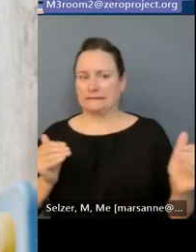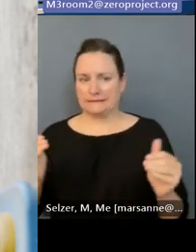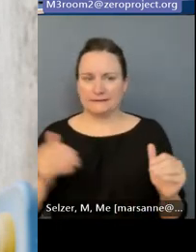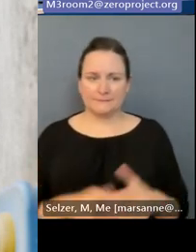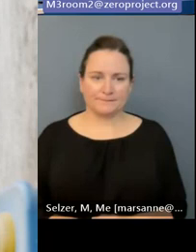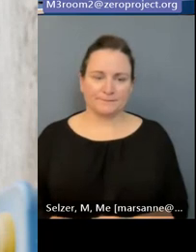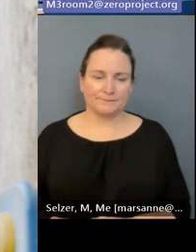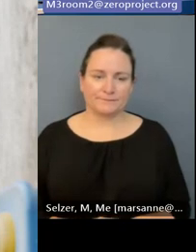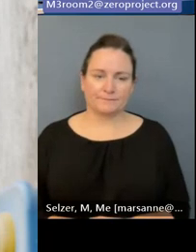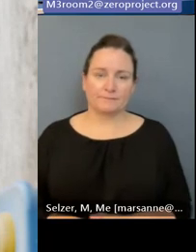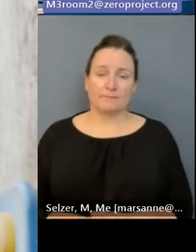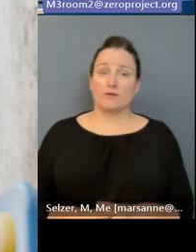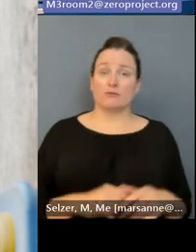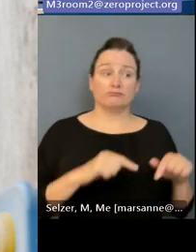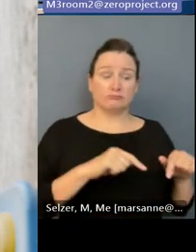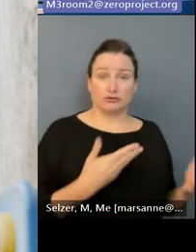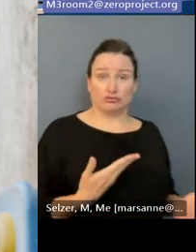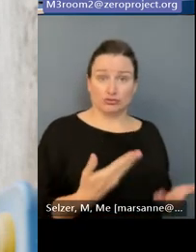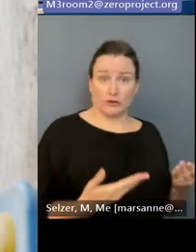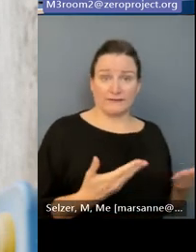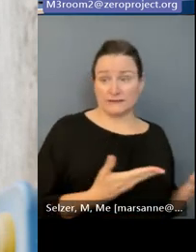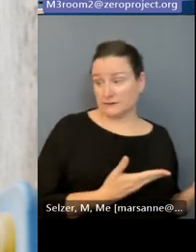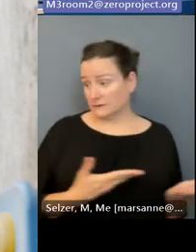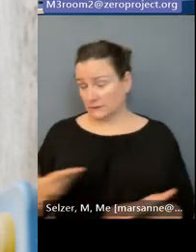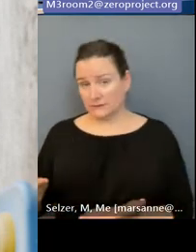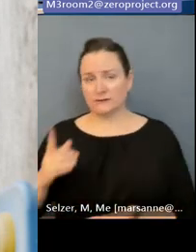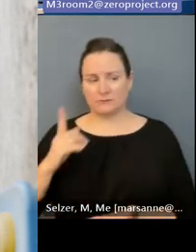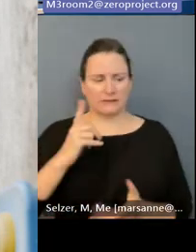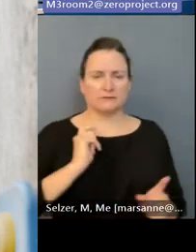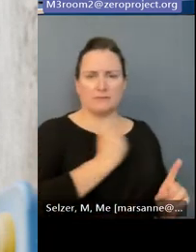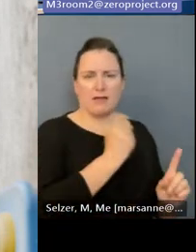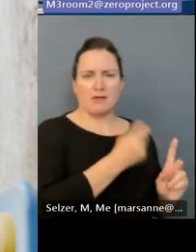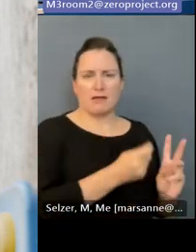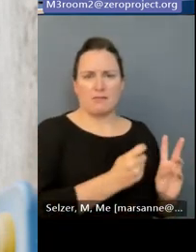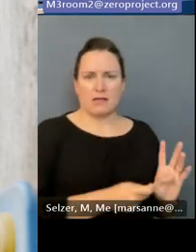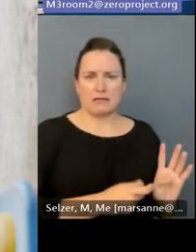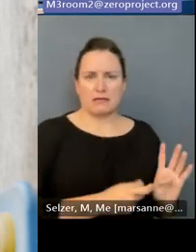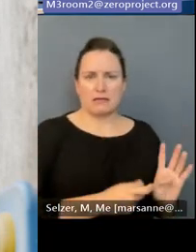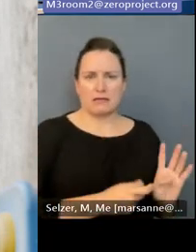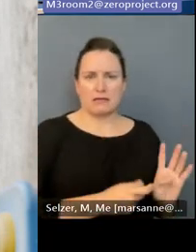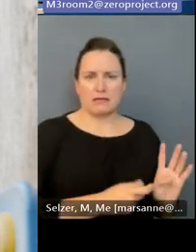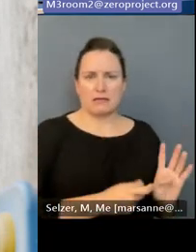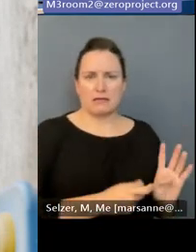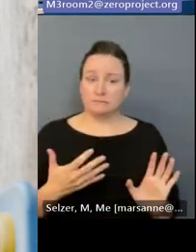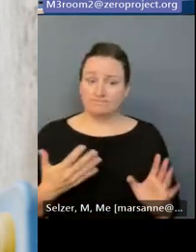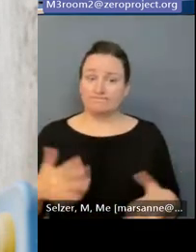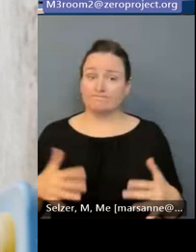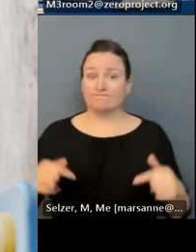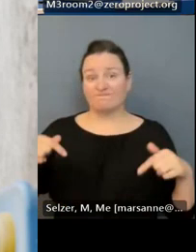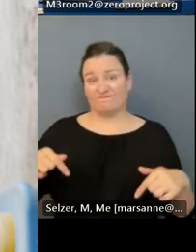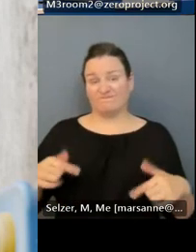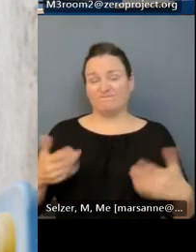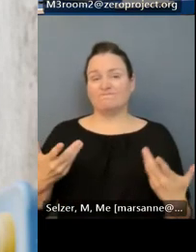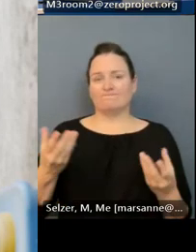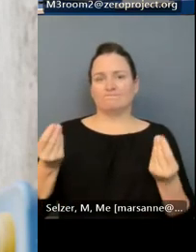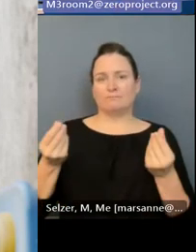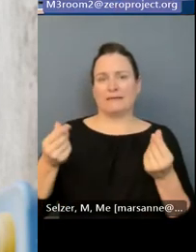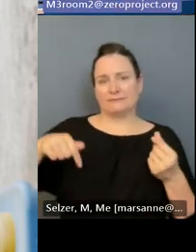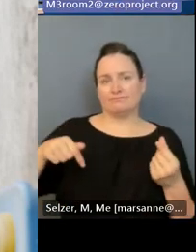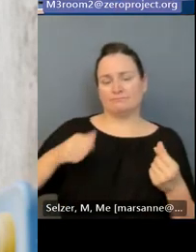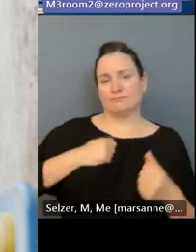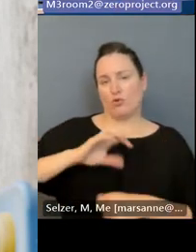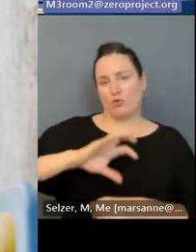effectiveness and zero barrier infrastructure. That's again, being a developing country, it's a barrier for us.